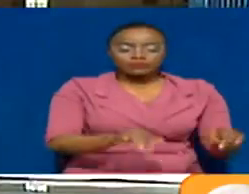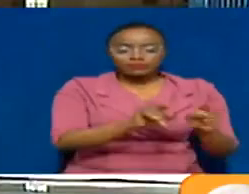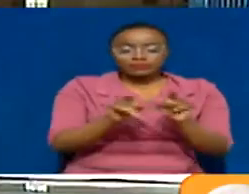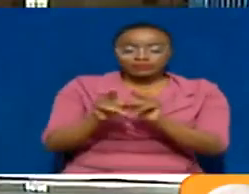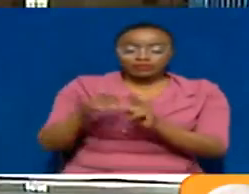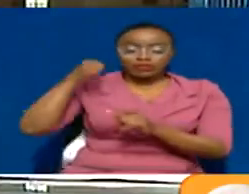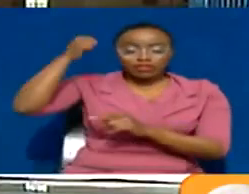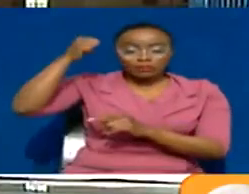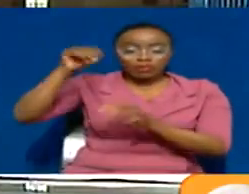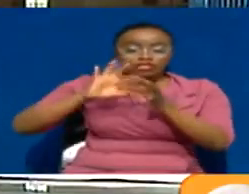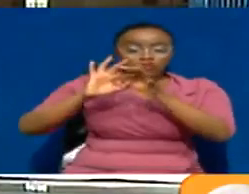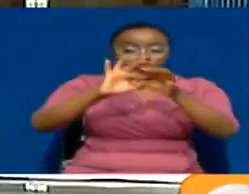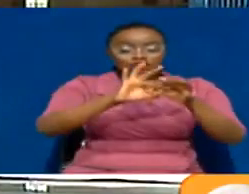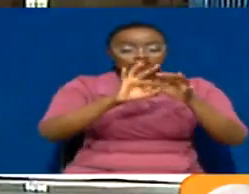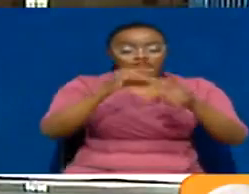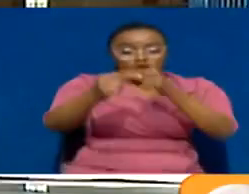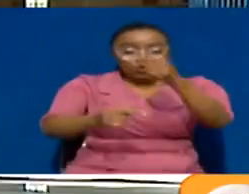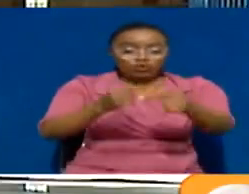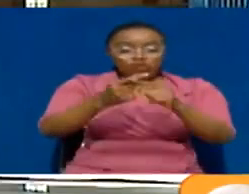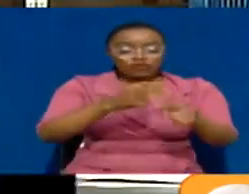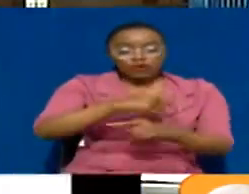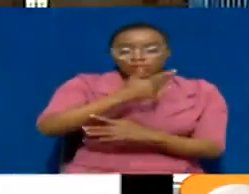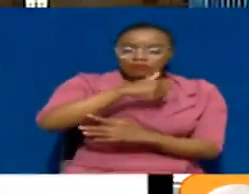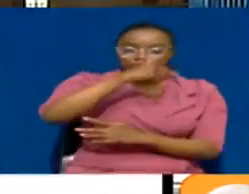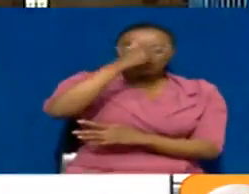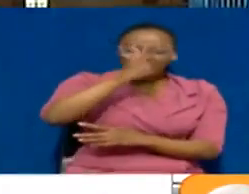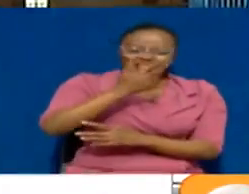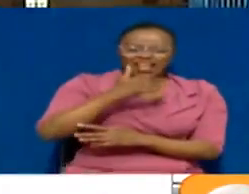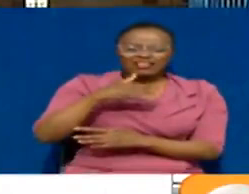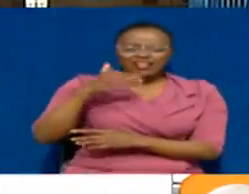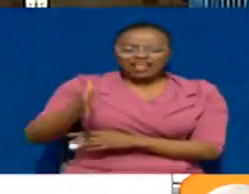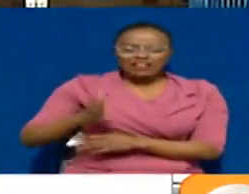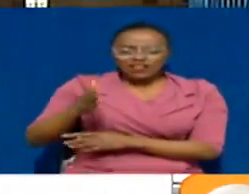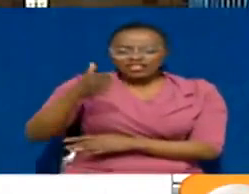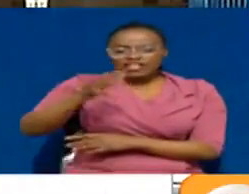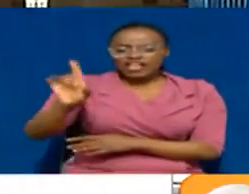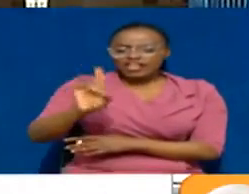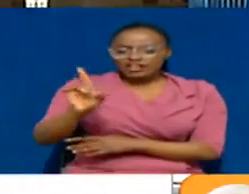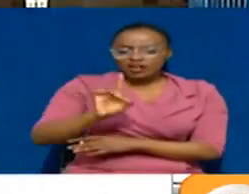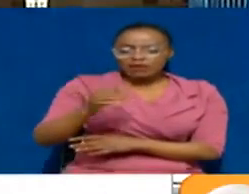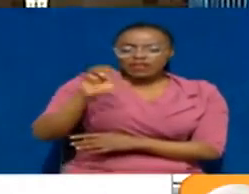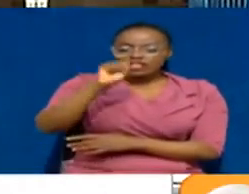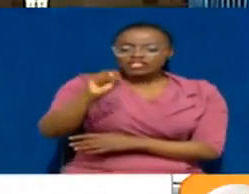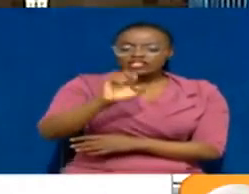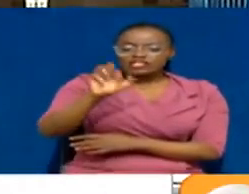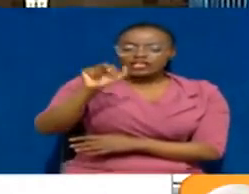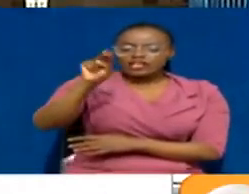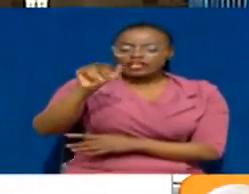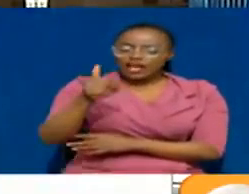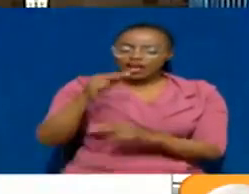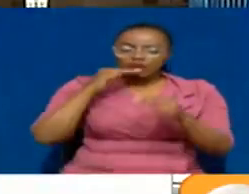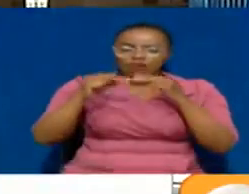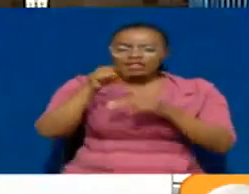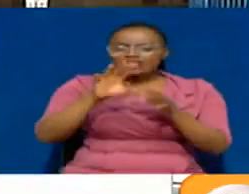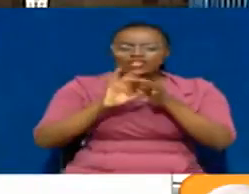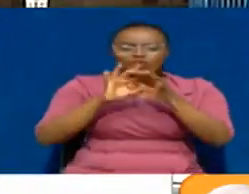As talk of political coalitions intensify from Thika to Naivasha, Nakuru, and even here in Nairobi at the Serena Hotel, what is it